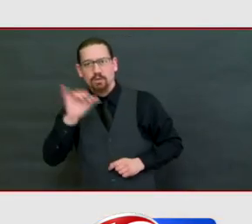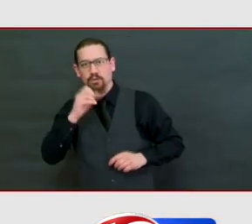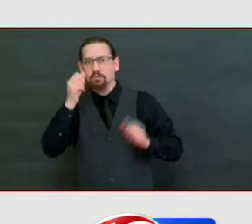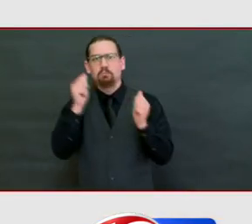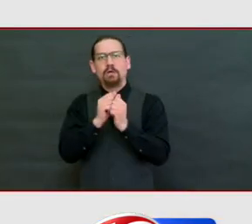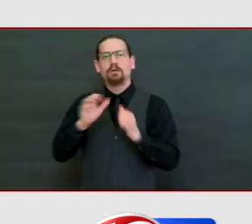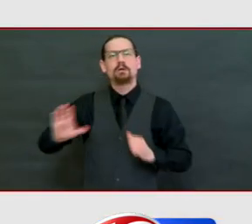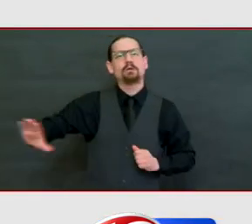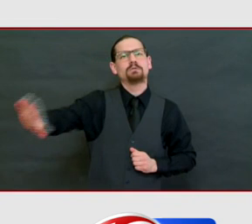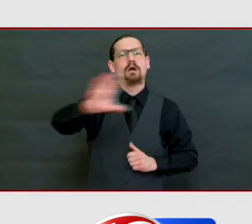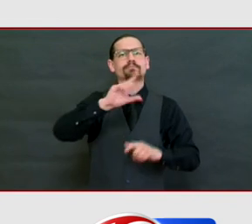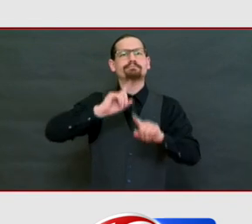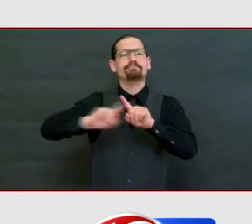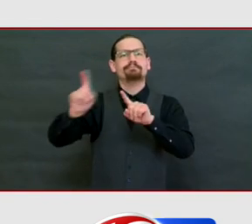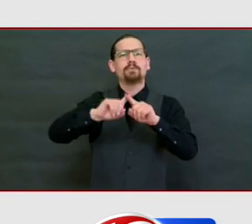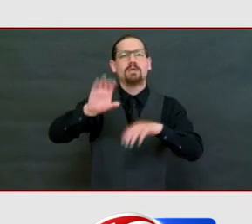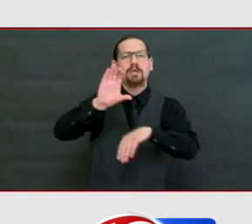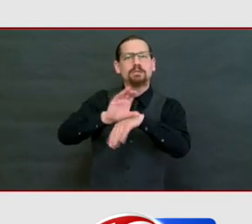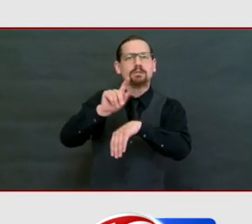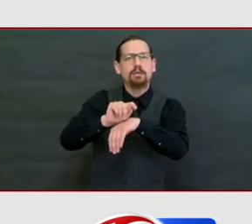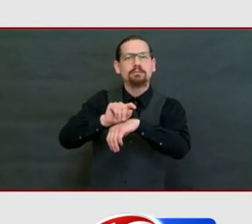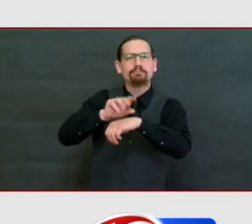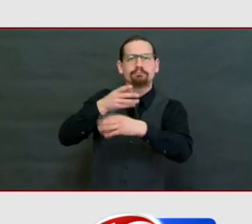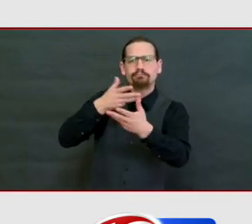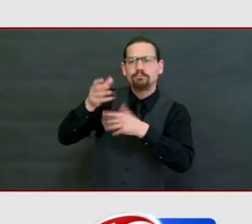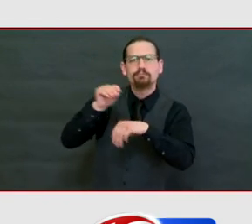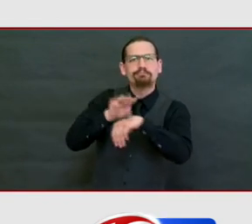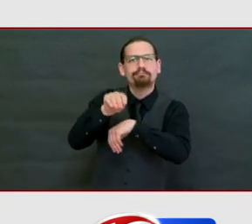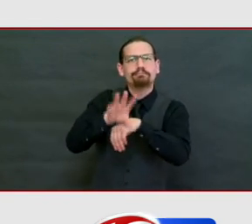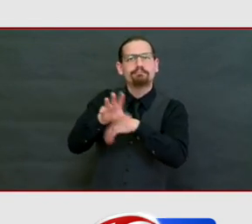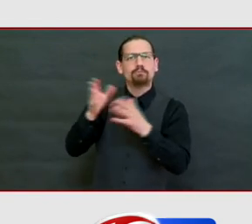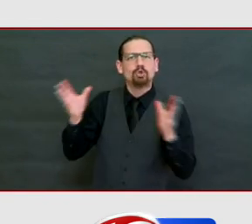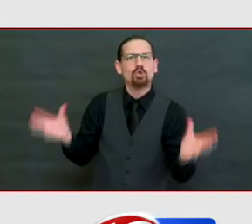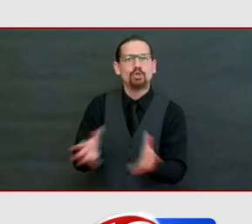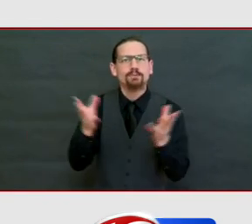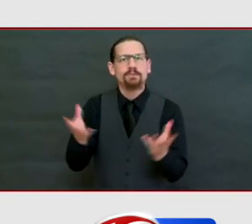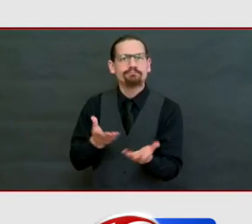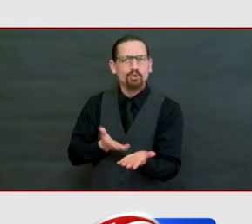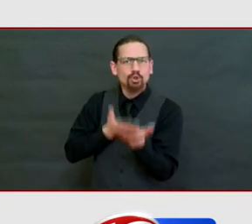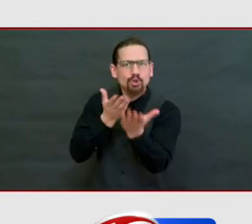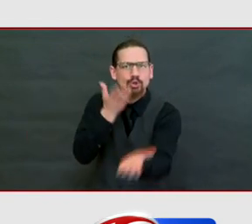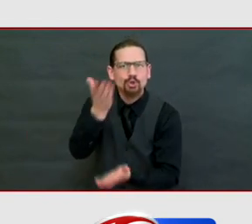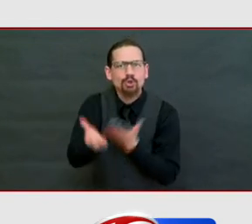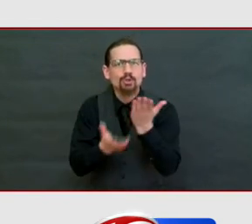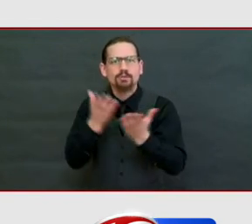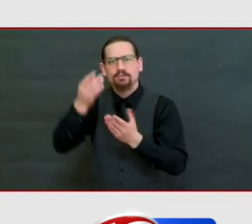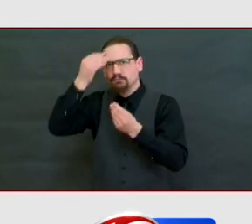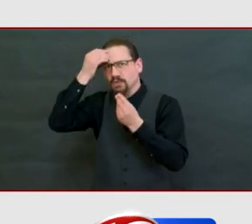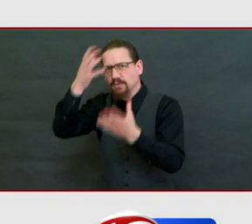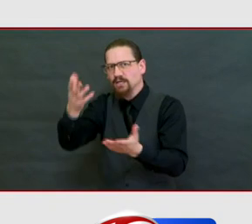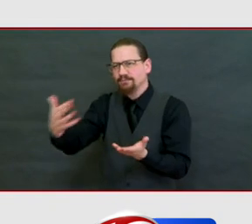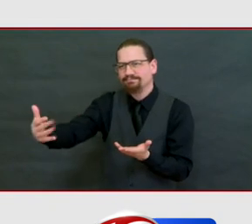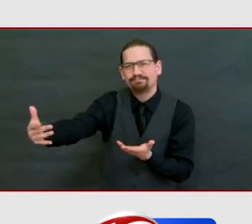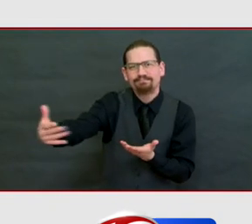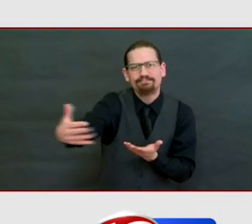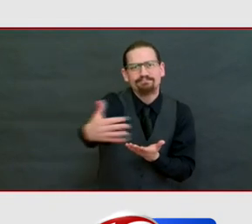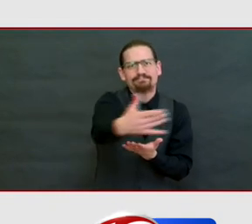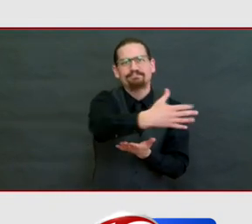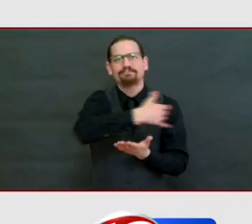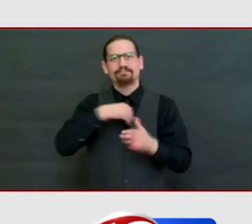effort. And it's also very much a set of guidelines, which is subject to change at any